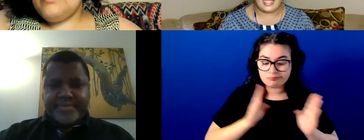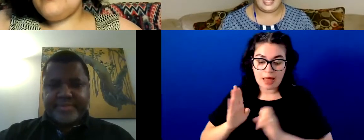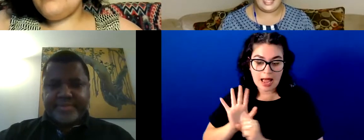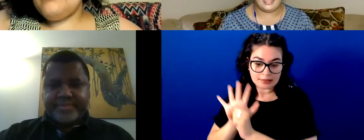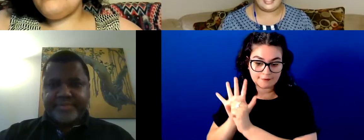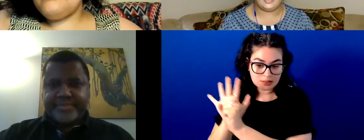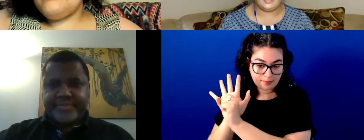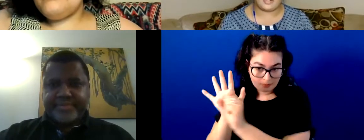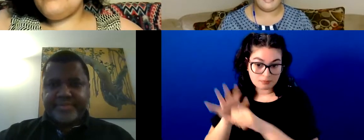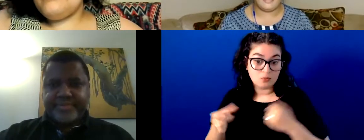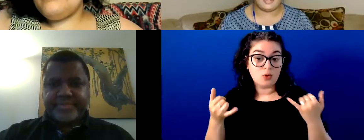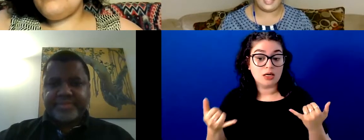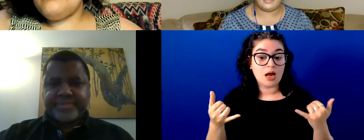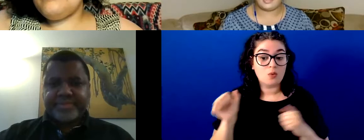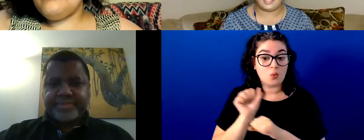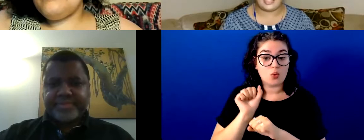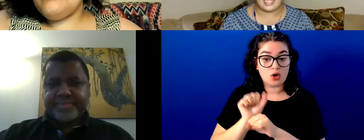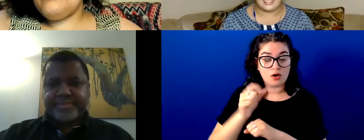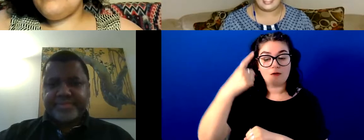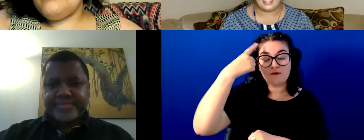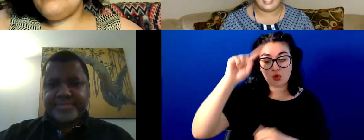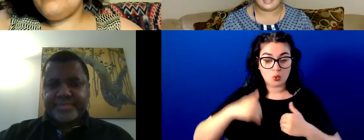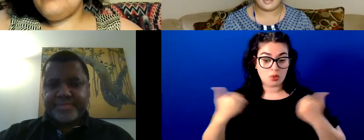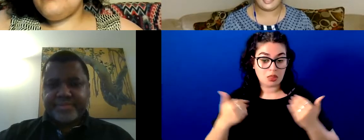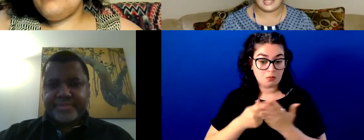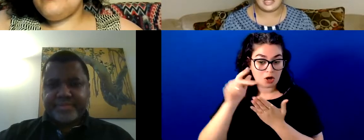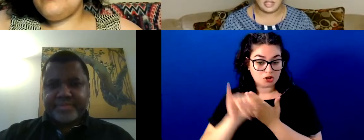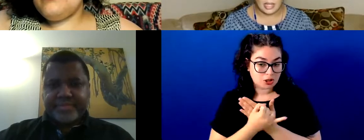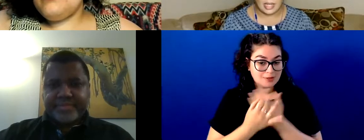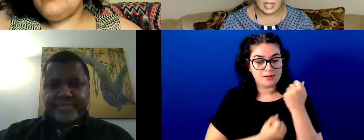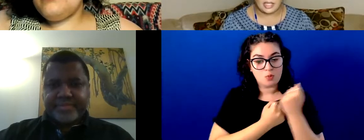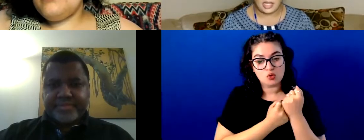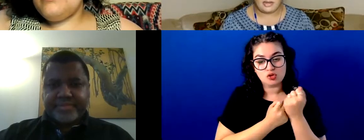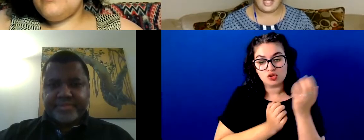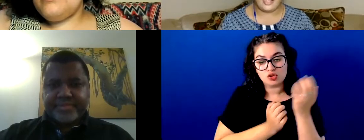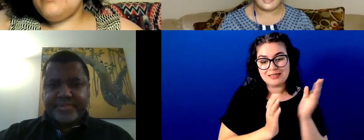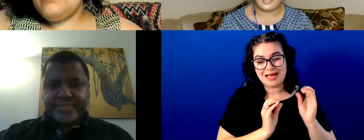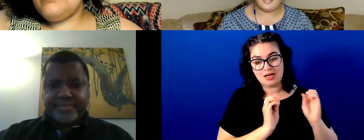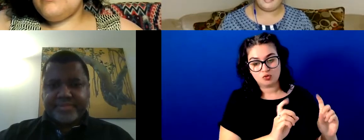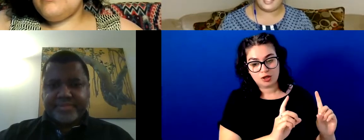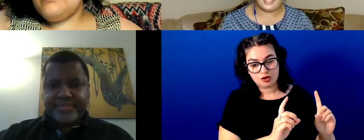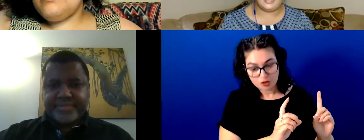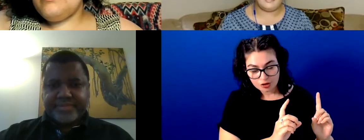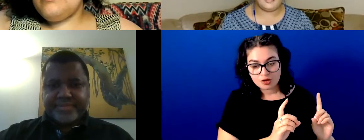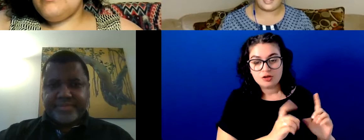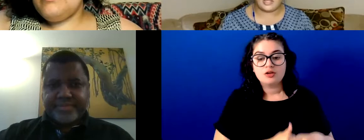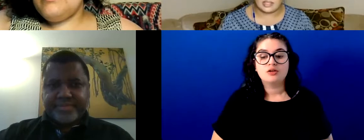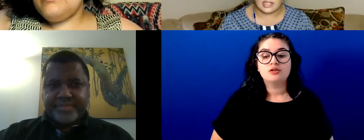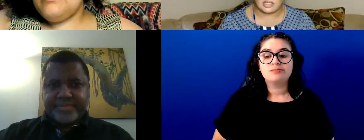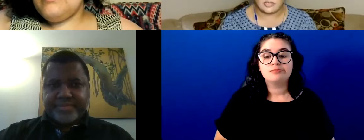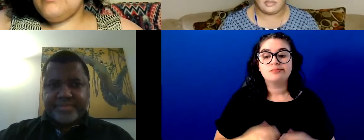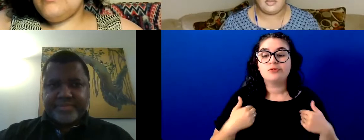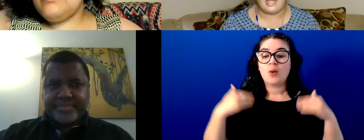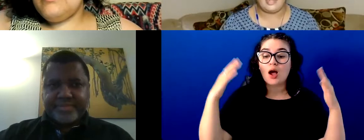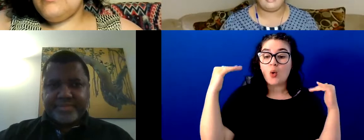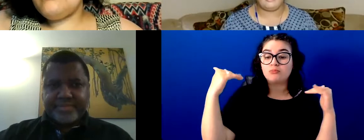I currently work for the Youth Project as a support service educator. So I help one-on-one discussions